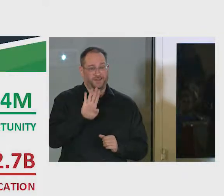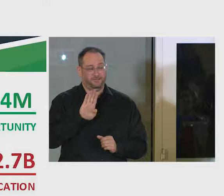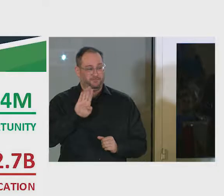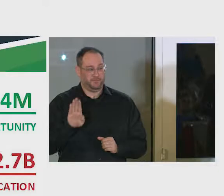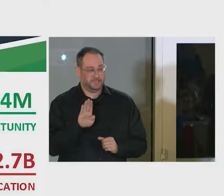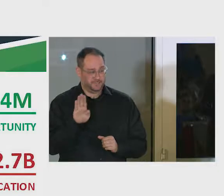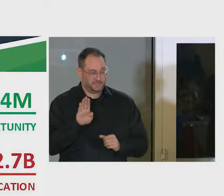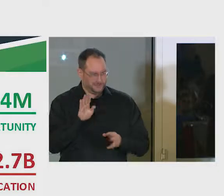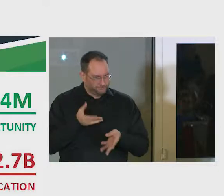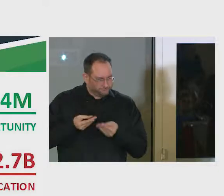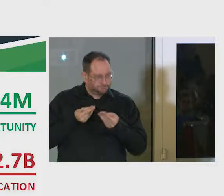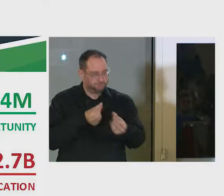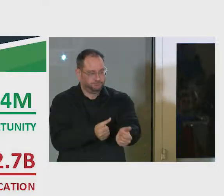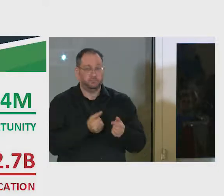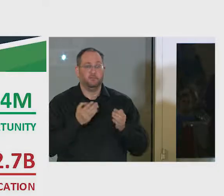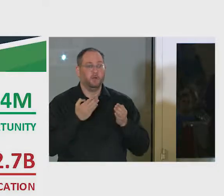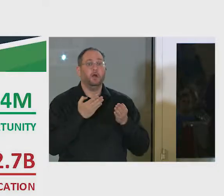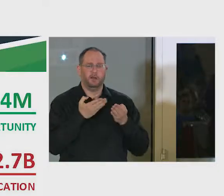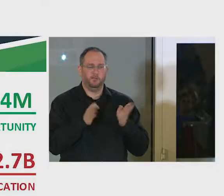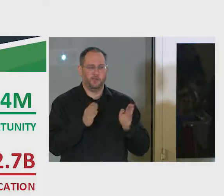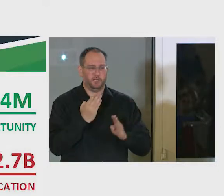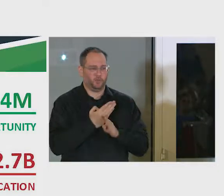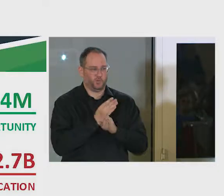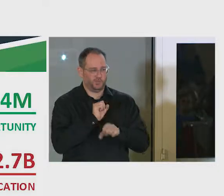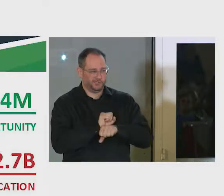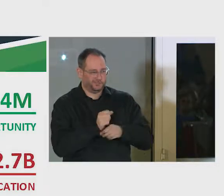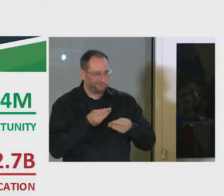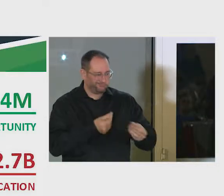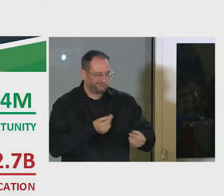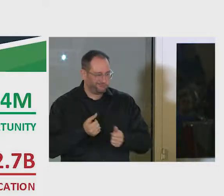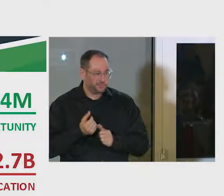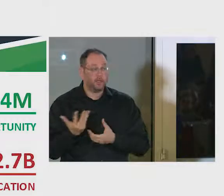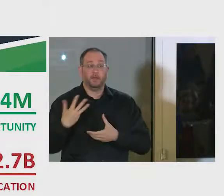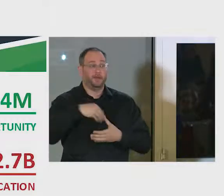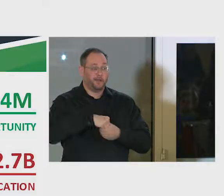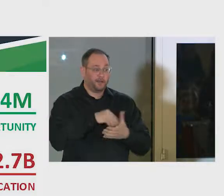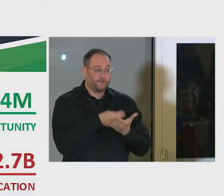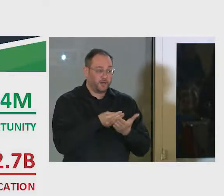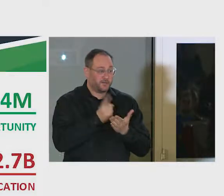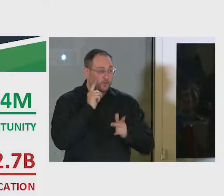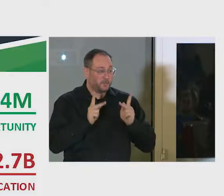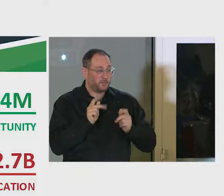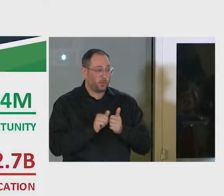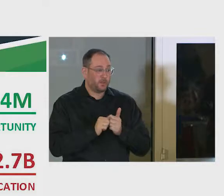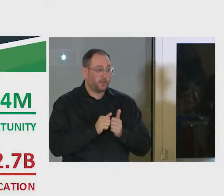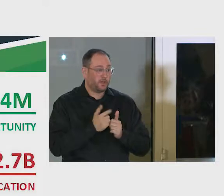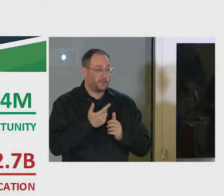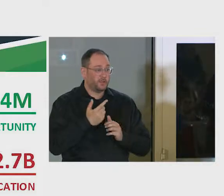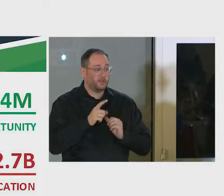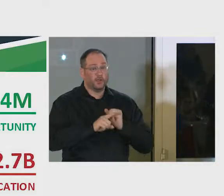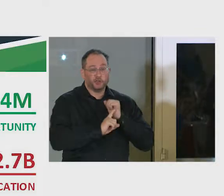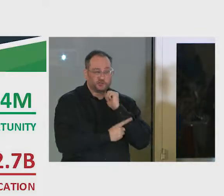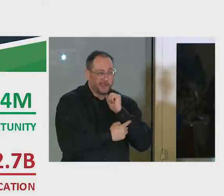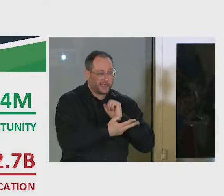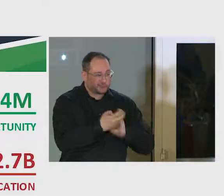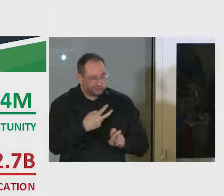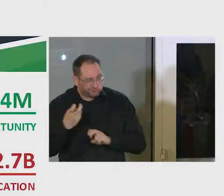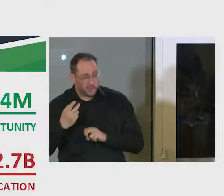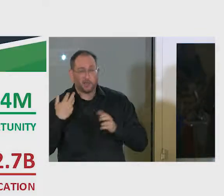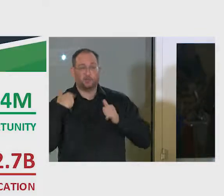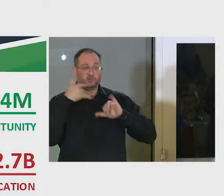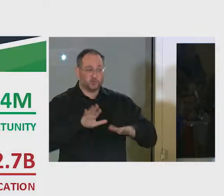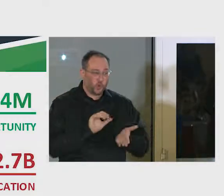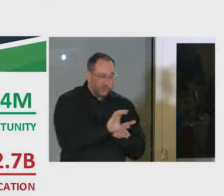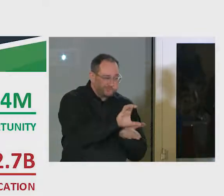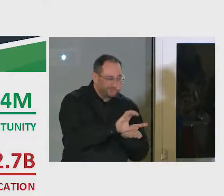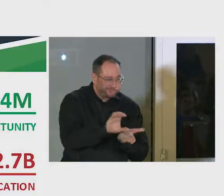public works. This includes the funding for the people that help pick up your trash and clear the snow. This is also funding for agencies like our Department of